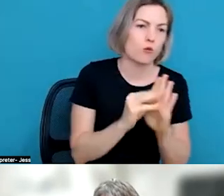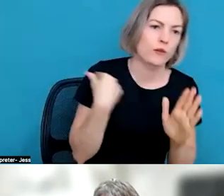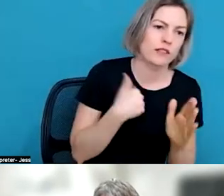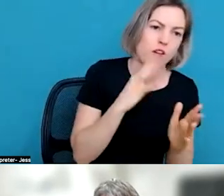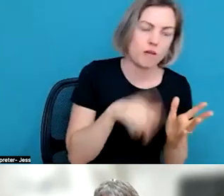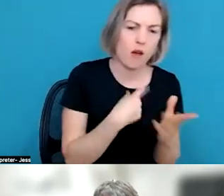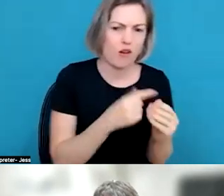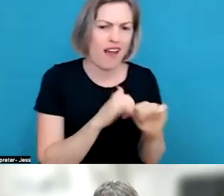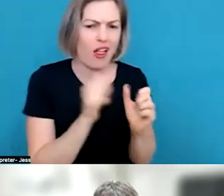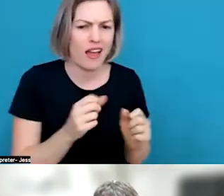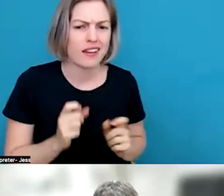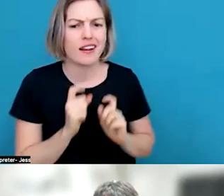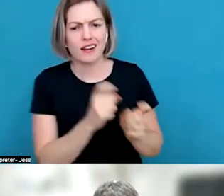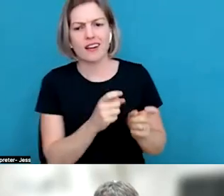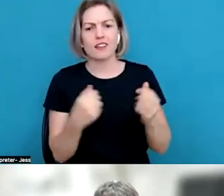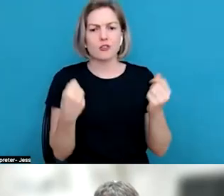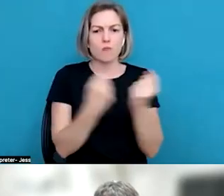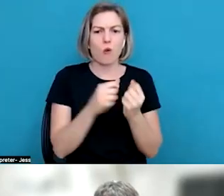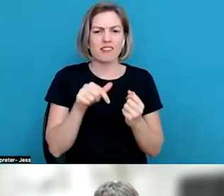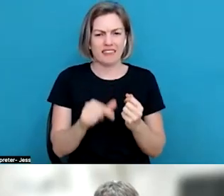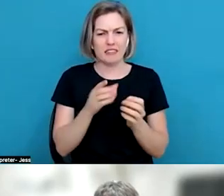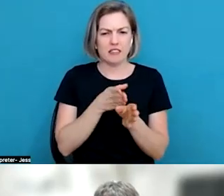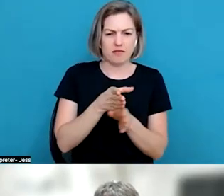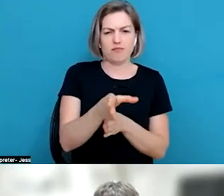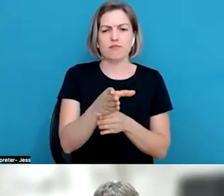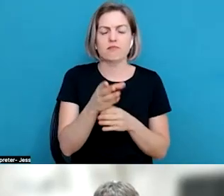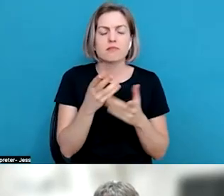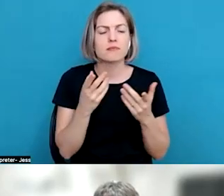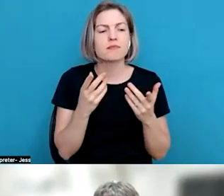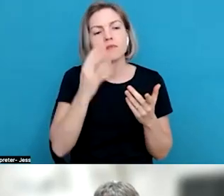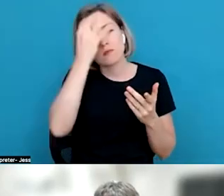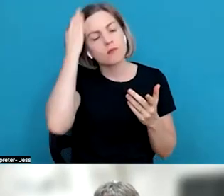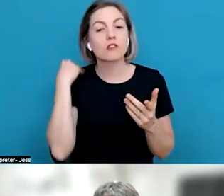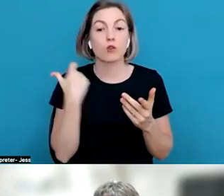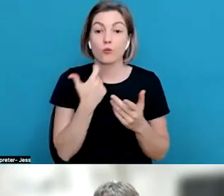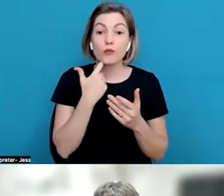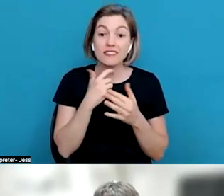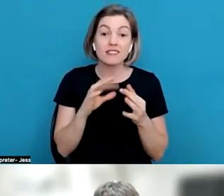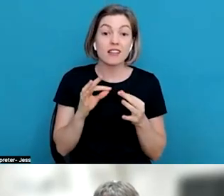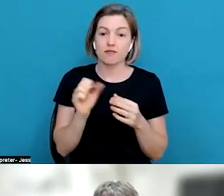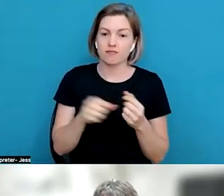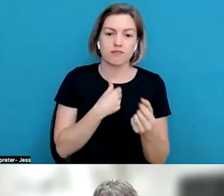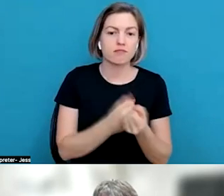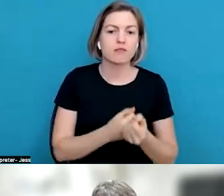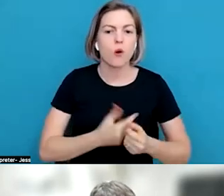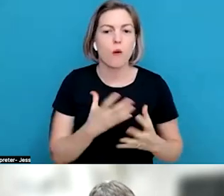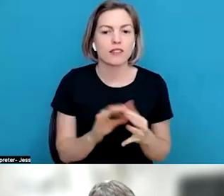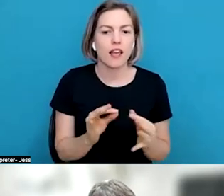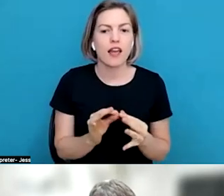in this space. And in light of what was just said, I want to say in advance